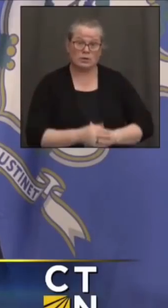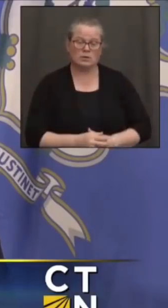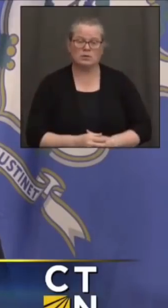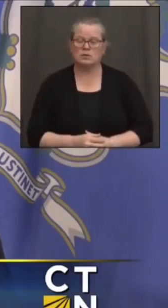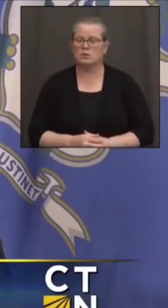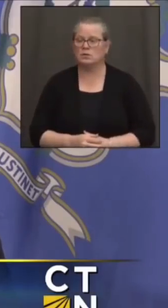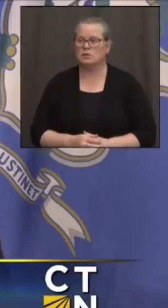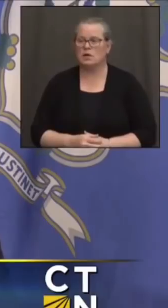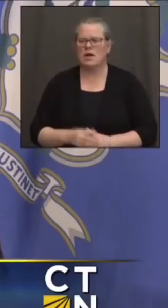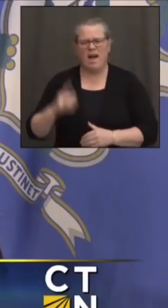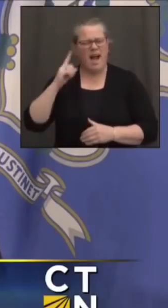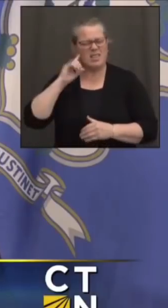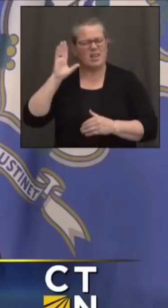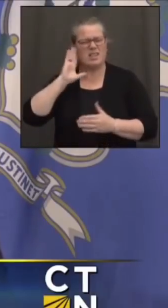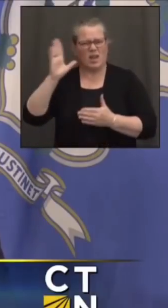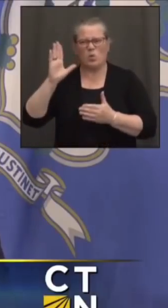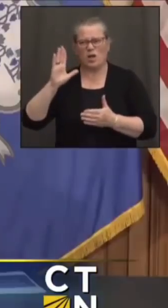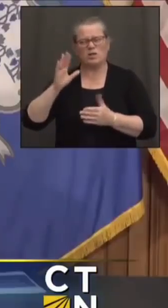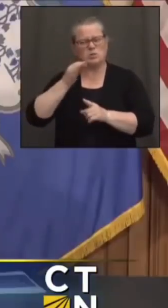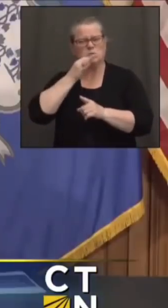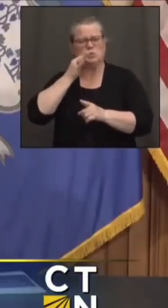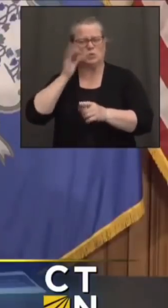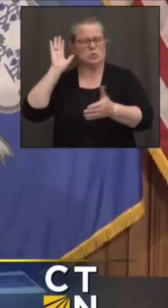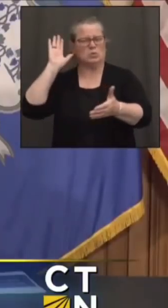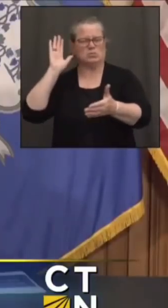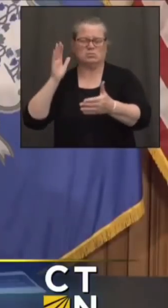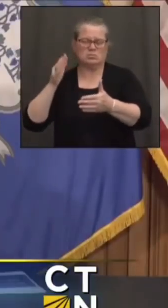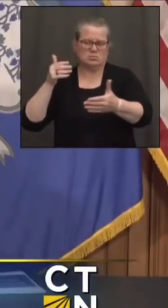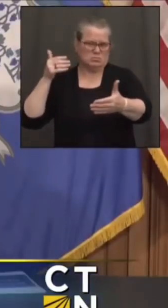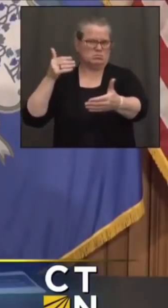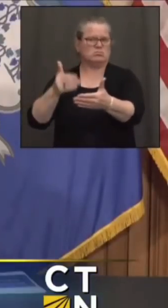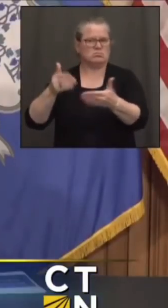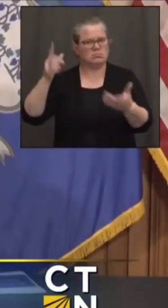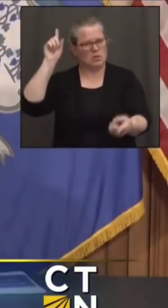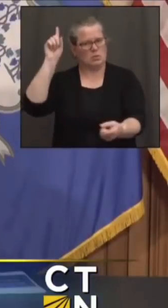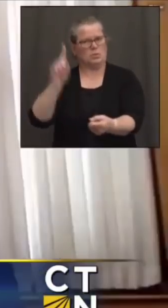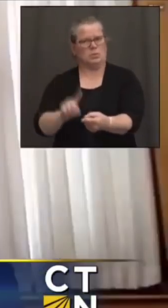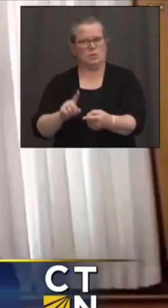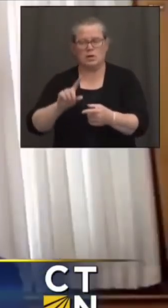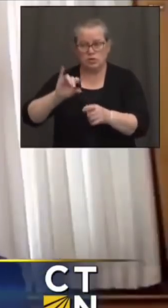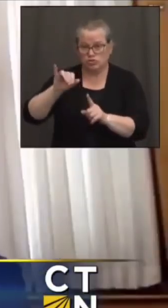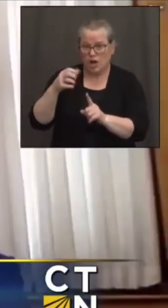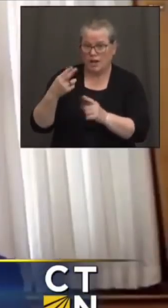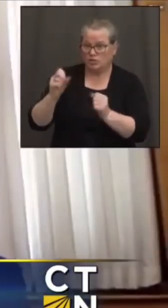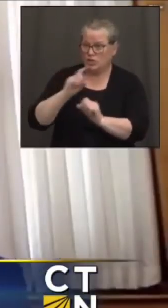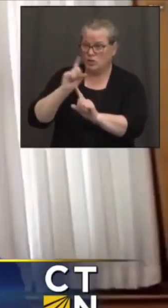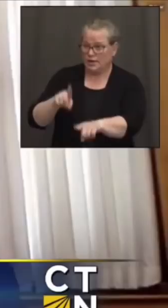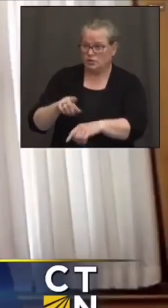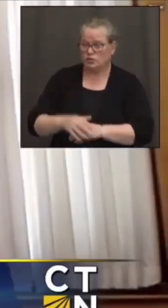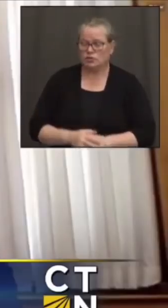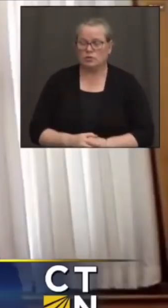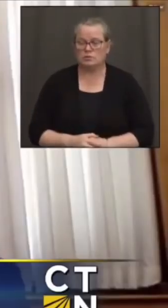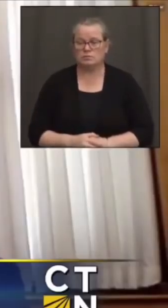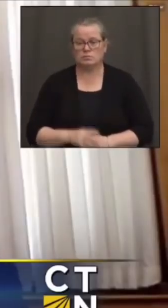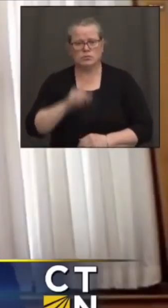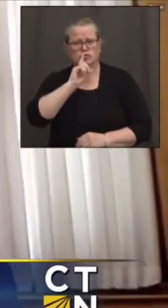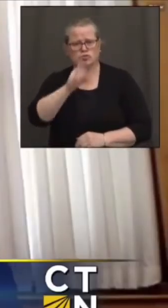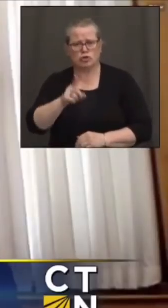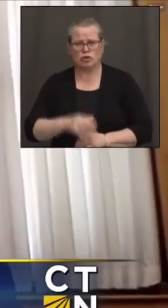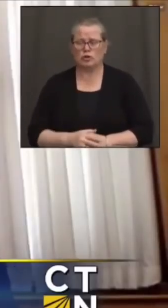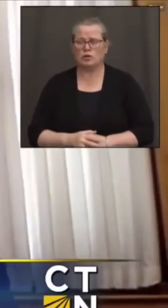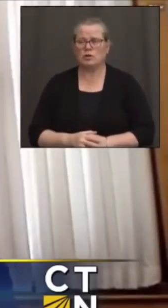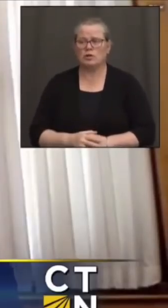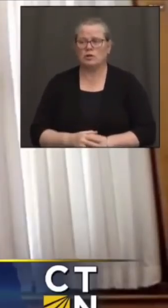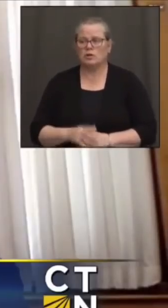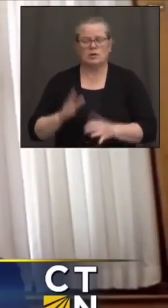winding down, but Josh, you want to take that? Sure. and Commissioner Gifford can comment as well. We're